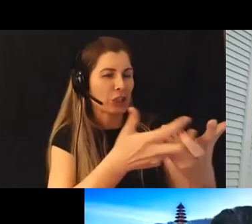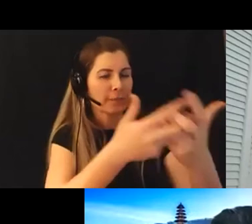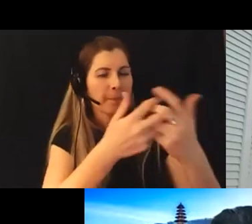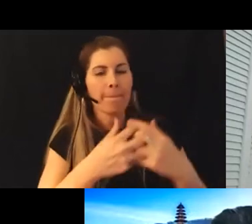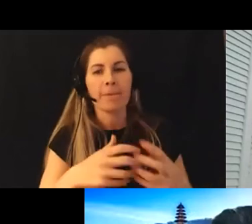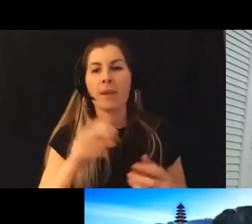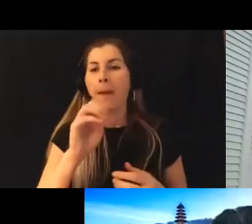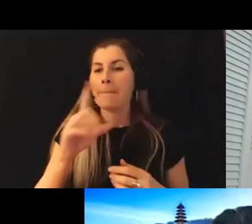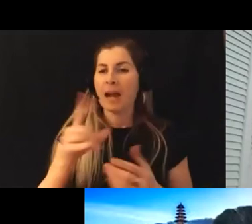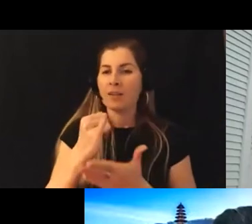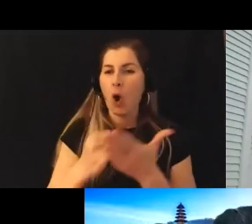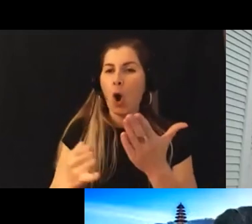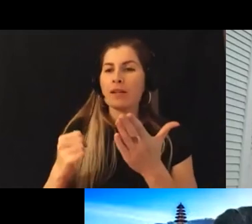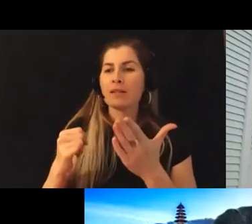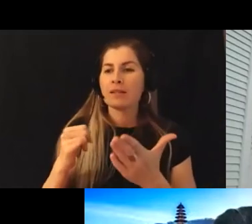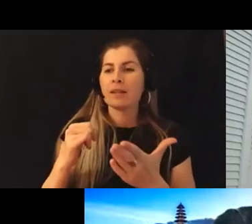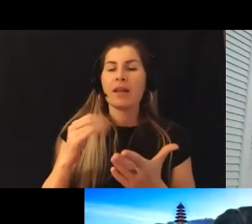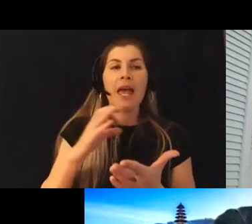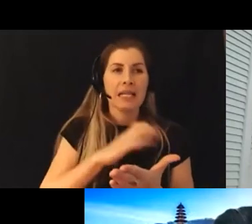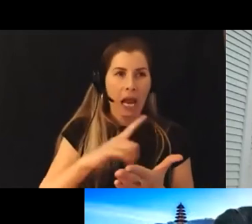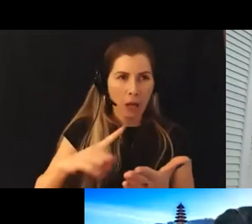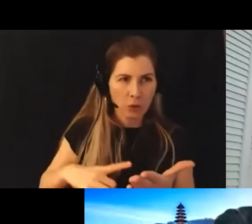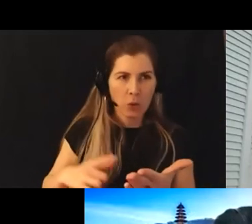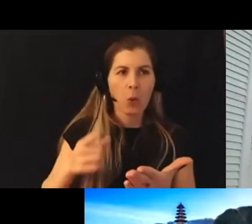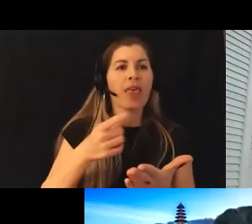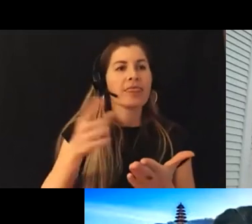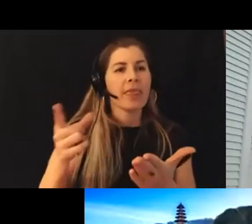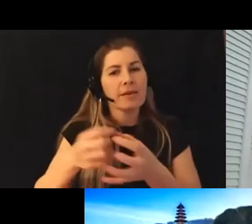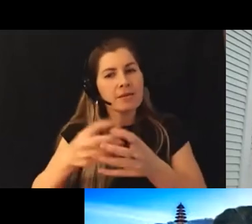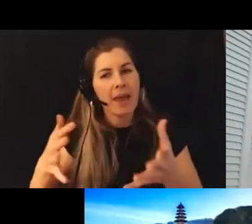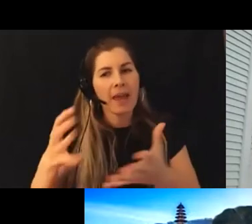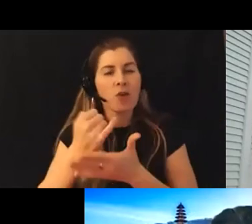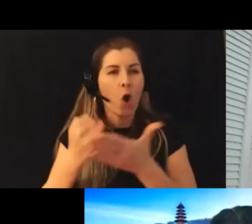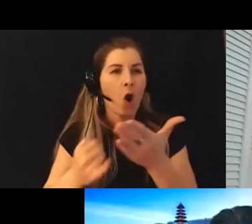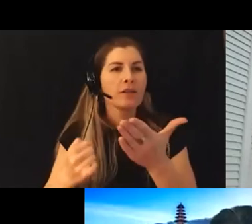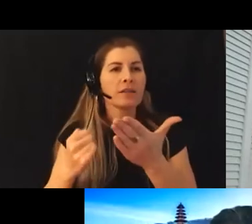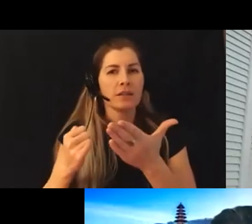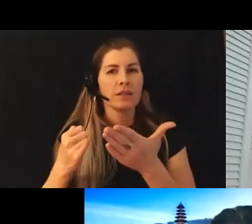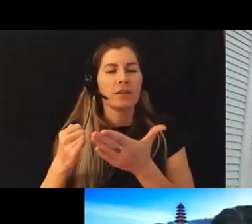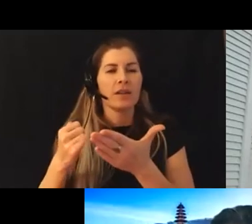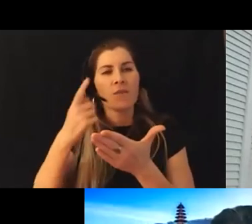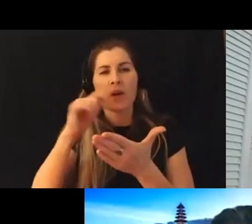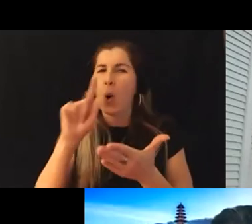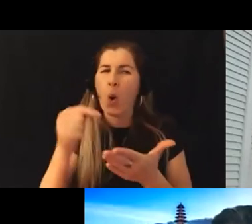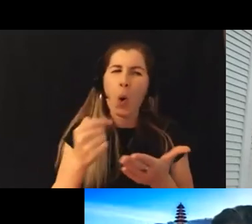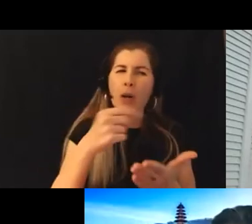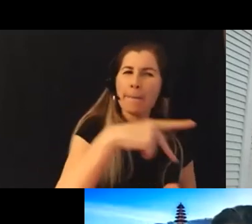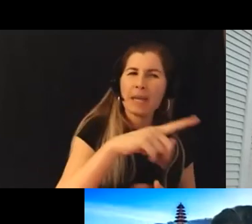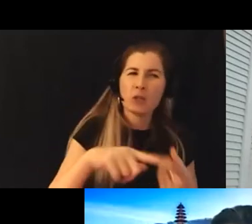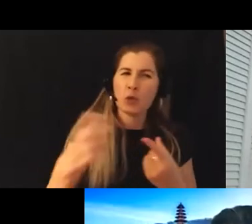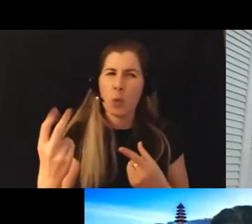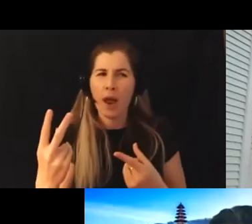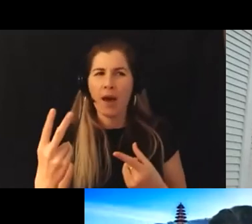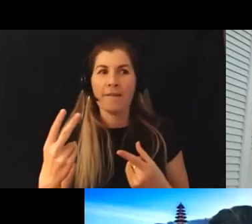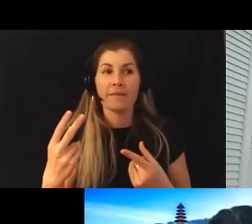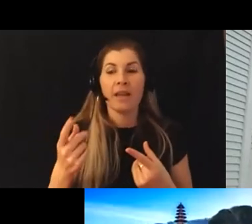State Arts Council has expanded arts education as a definition to be out, not just with P-12 folks. So that means